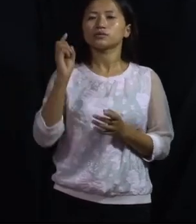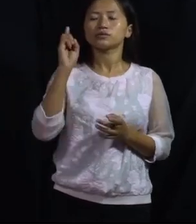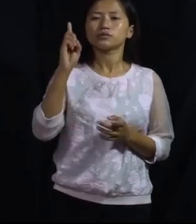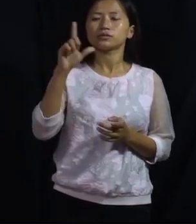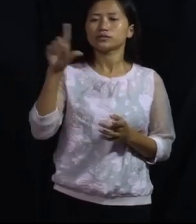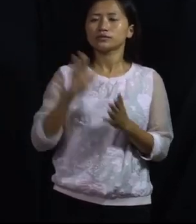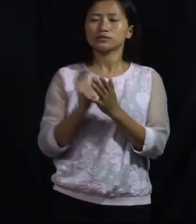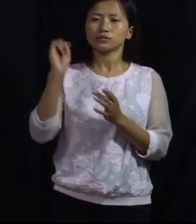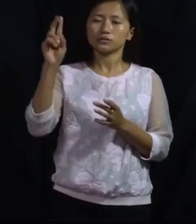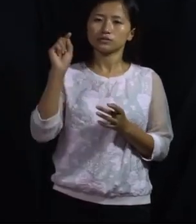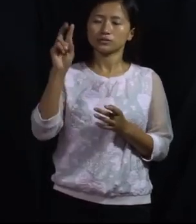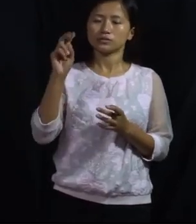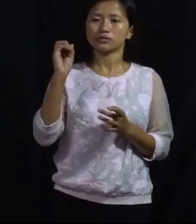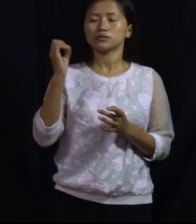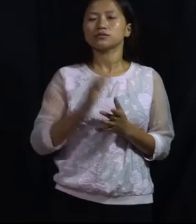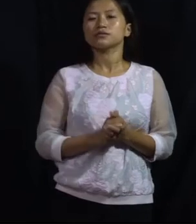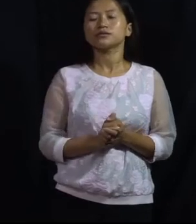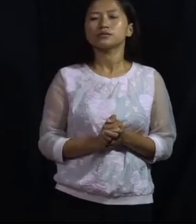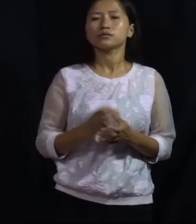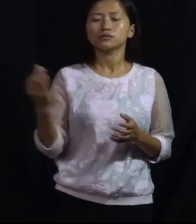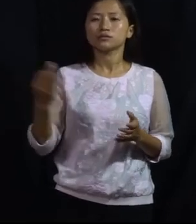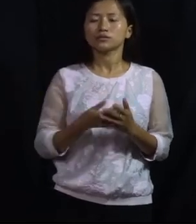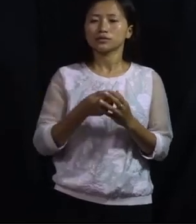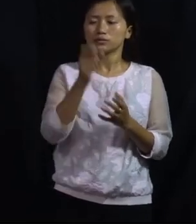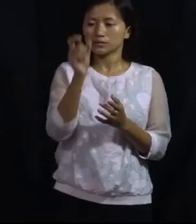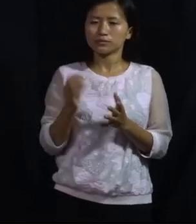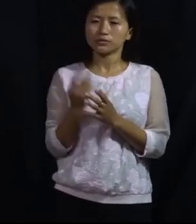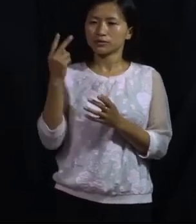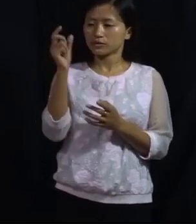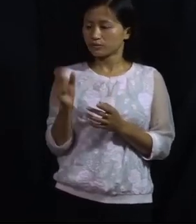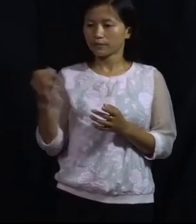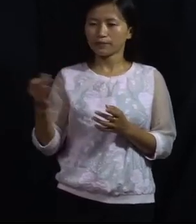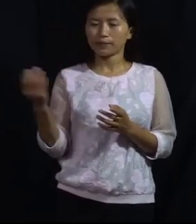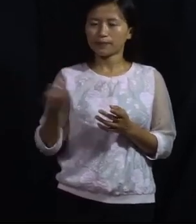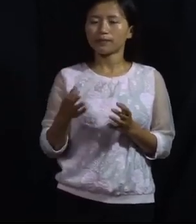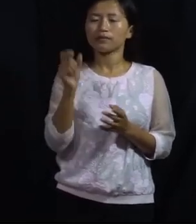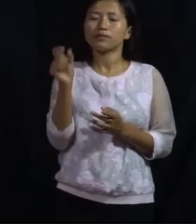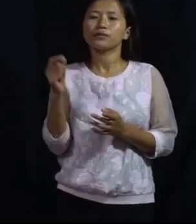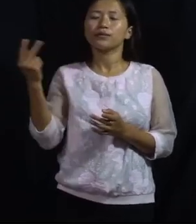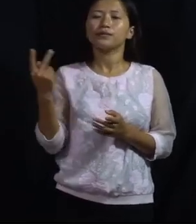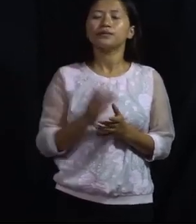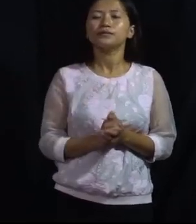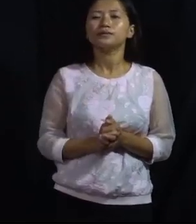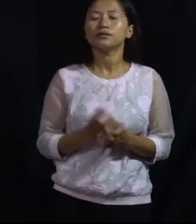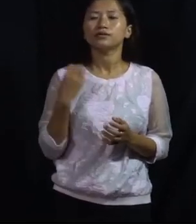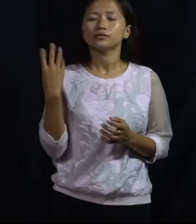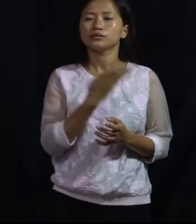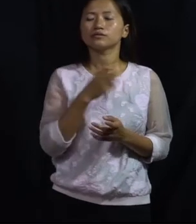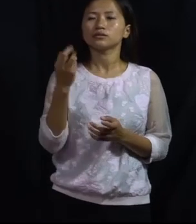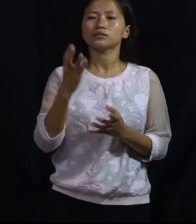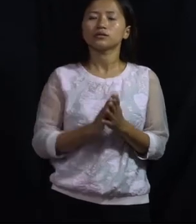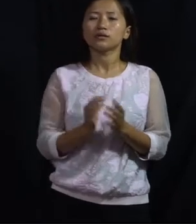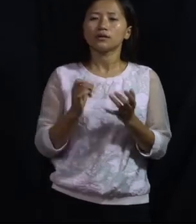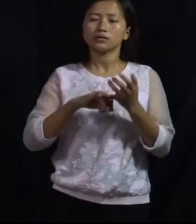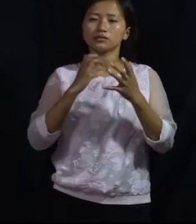for all the partners, including the new partners. So in the working notes, we will have to calculate